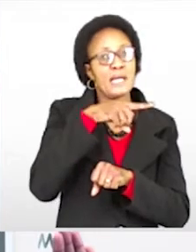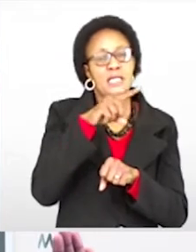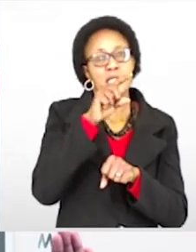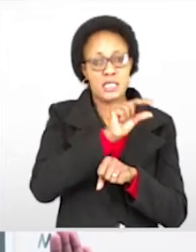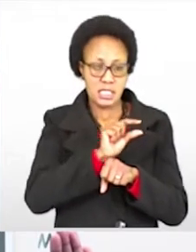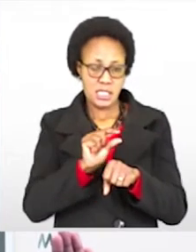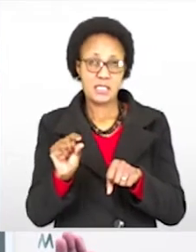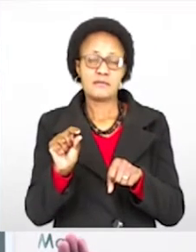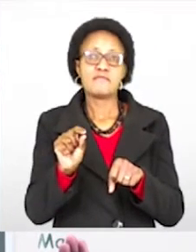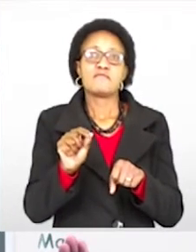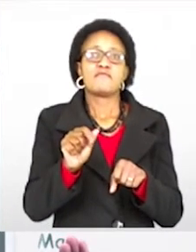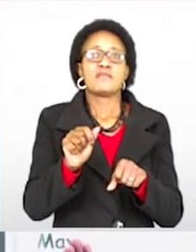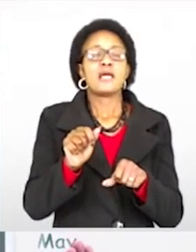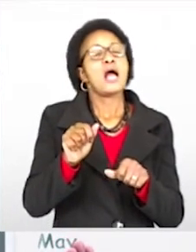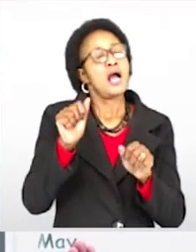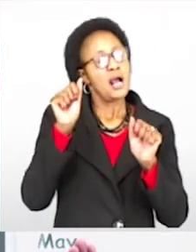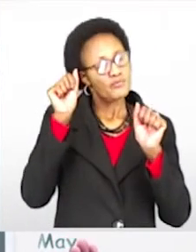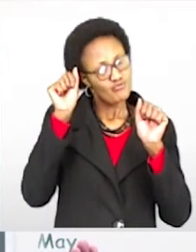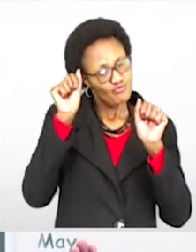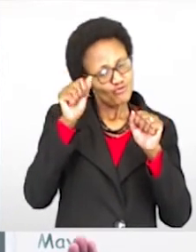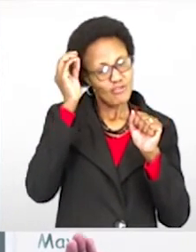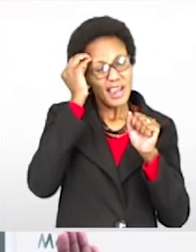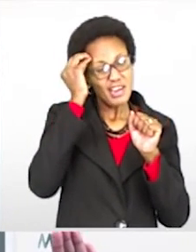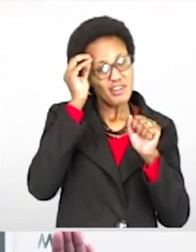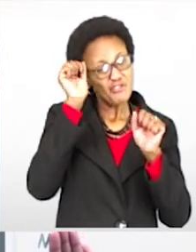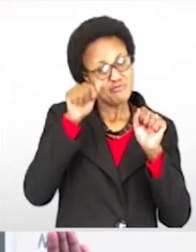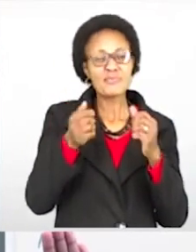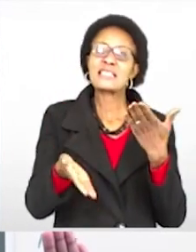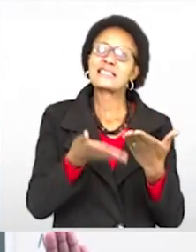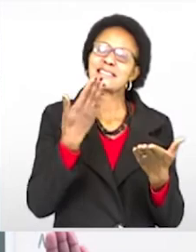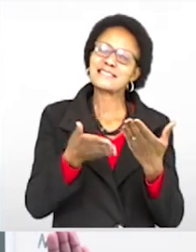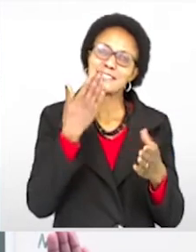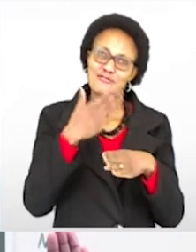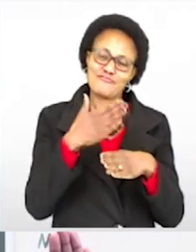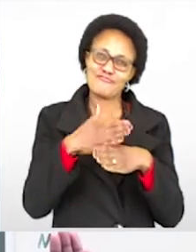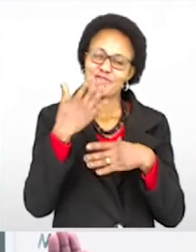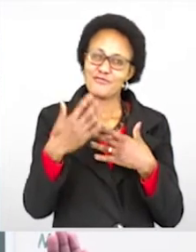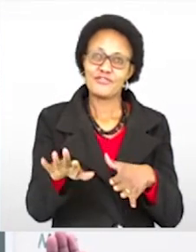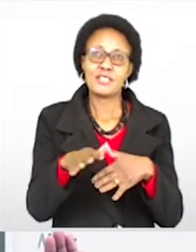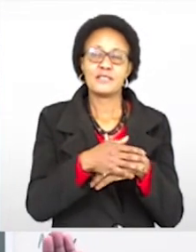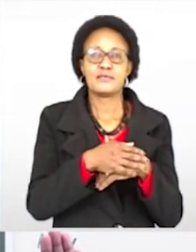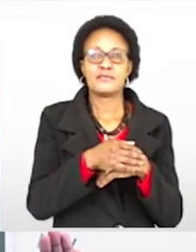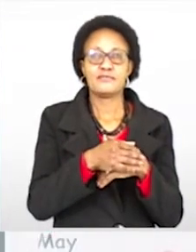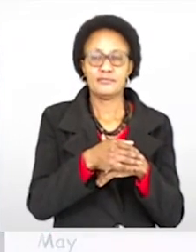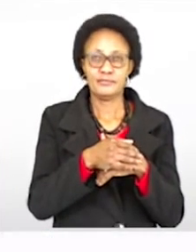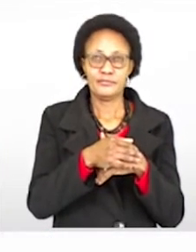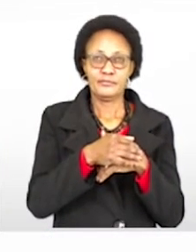I'm sure you did this one and I'm sure it was very easy. And I would like you to just double check with the picture as